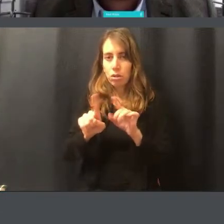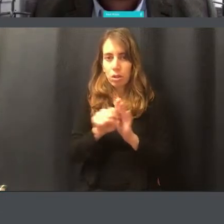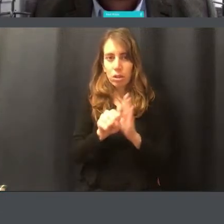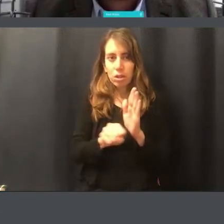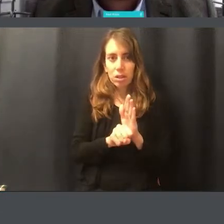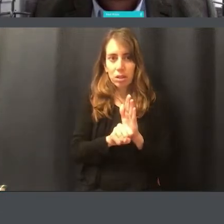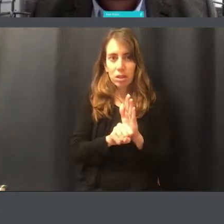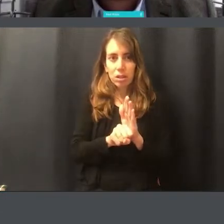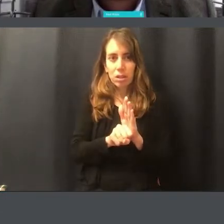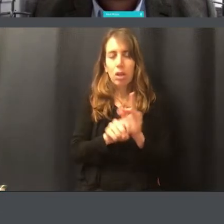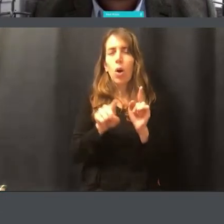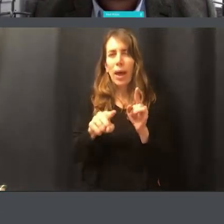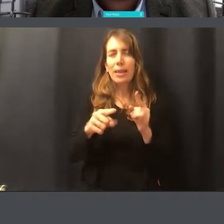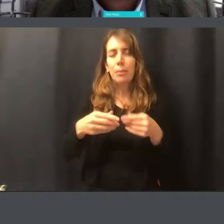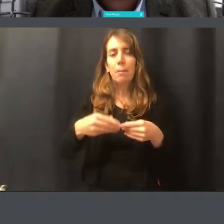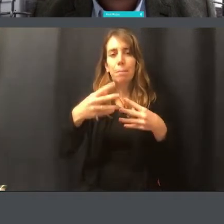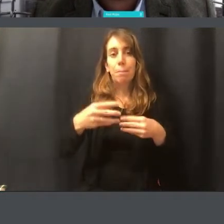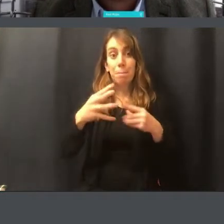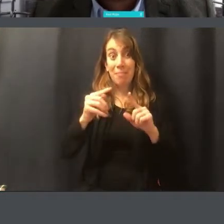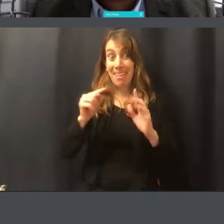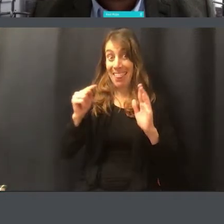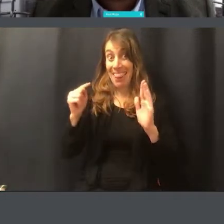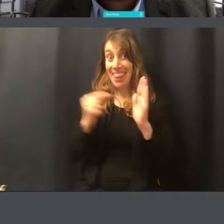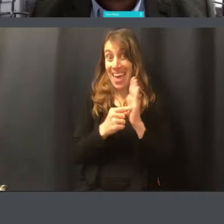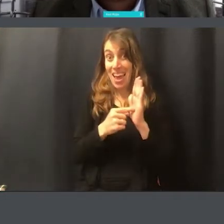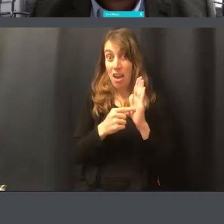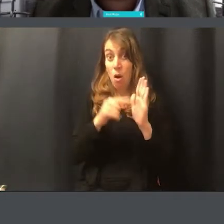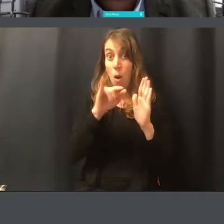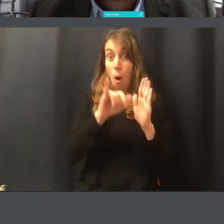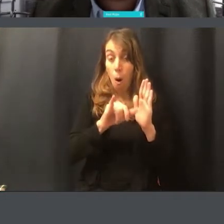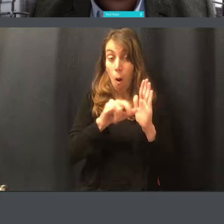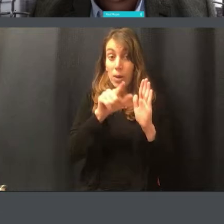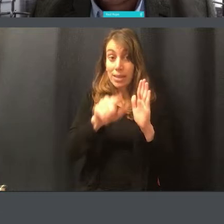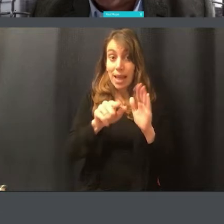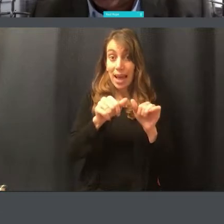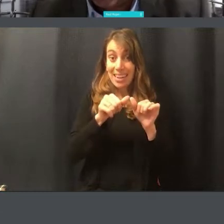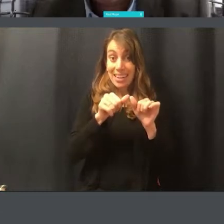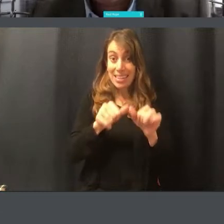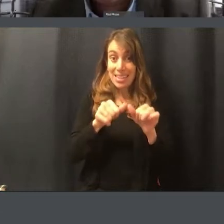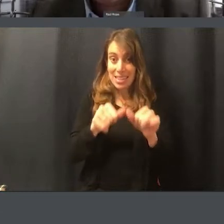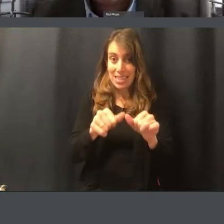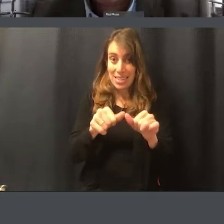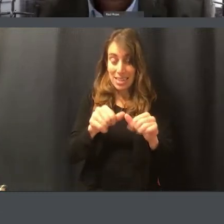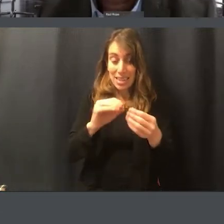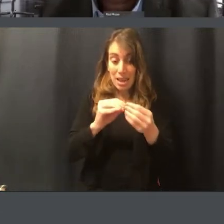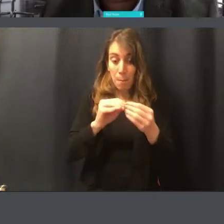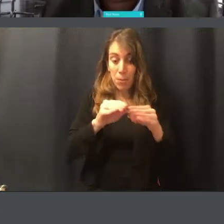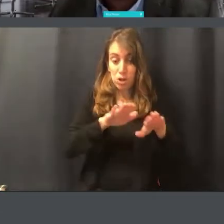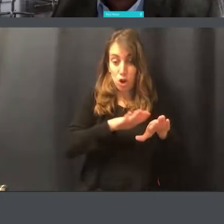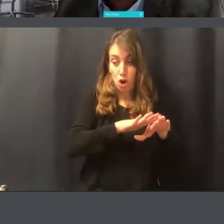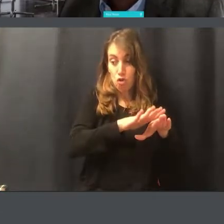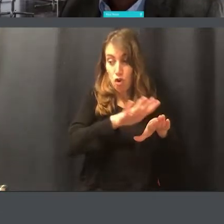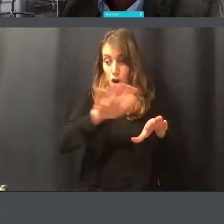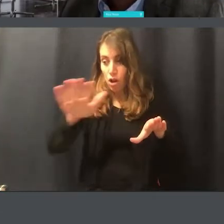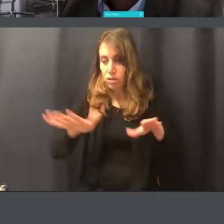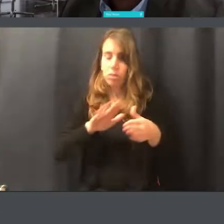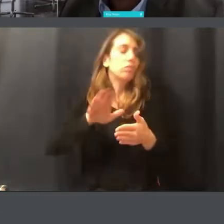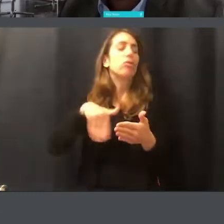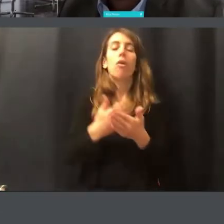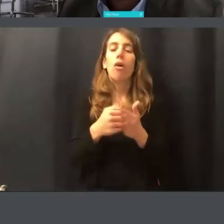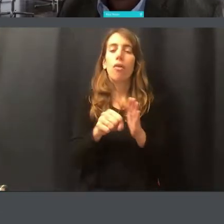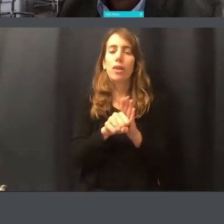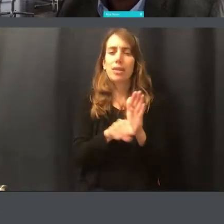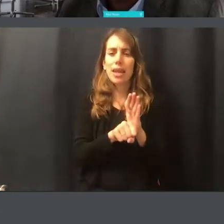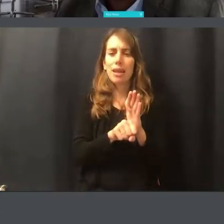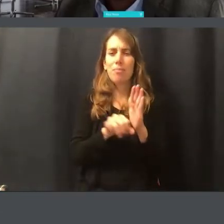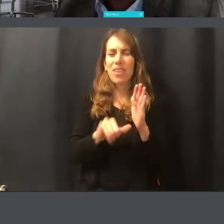talking about this. Oh, are they consistent across states? That's a really good question. That range